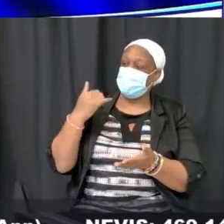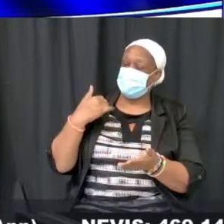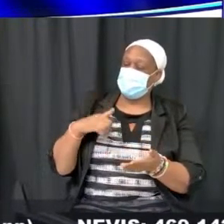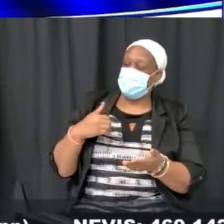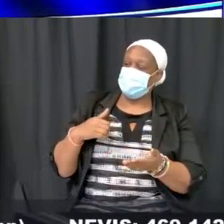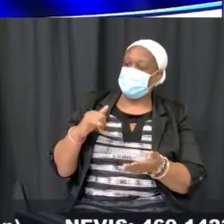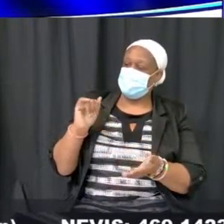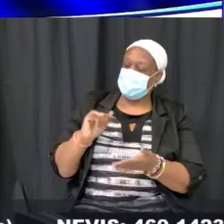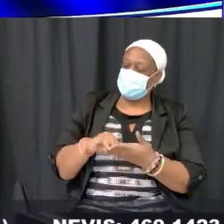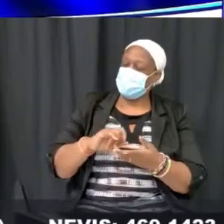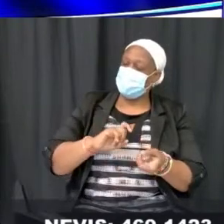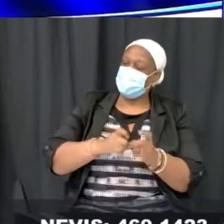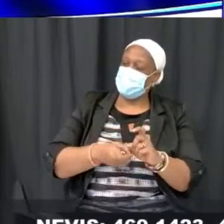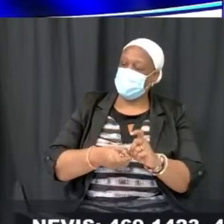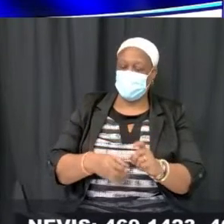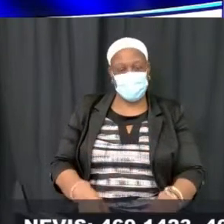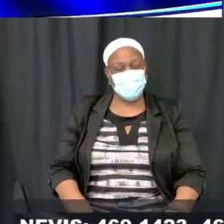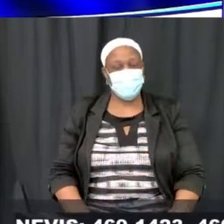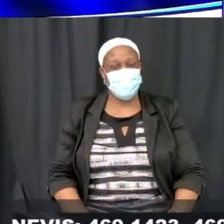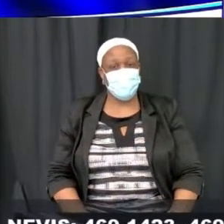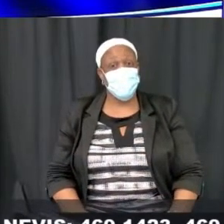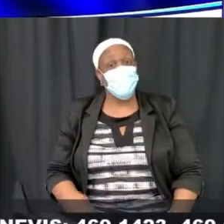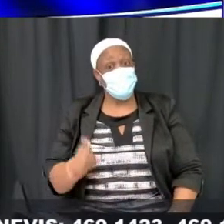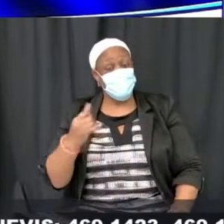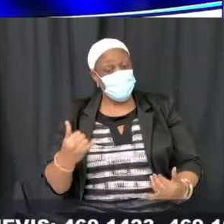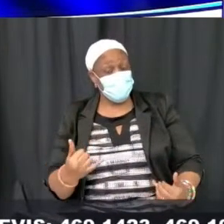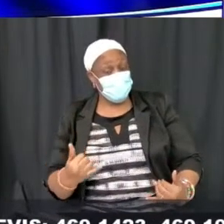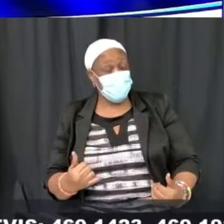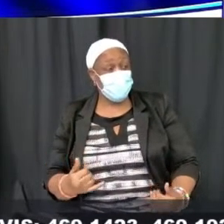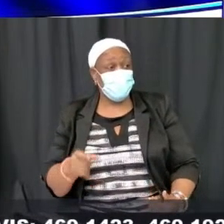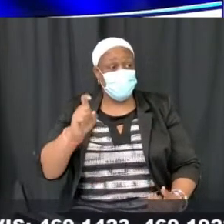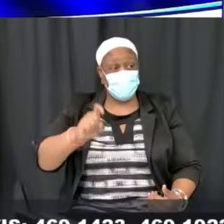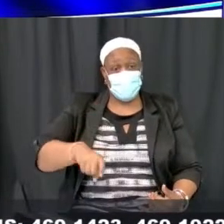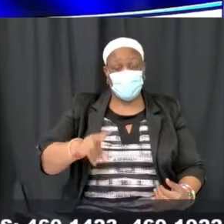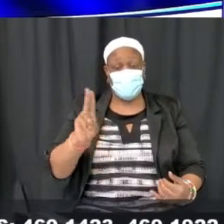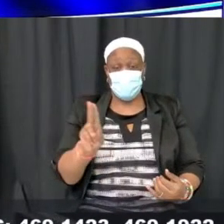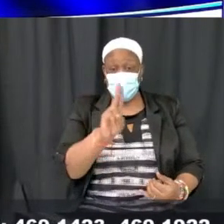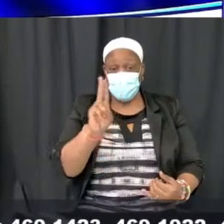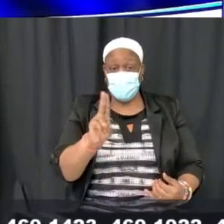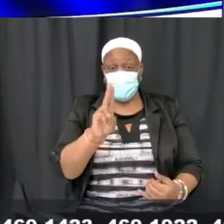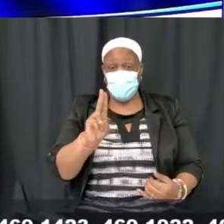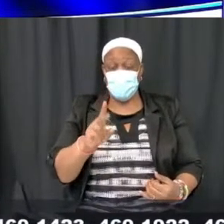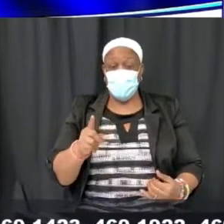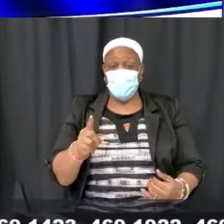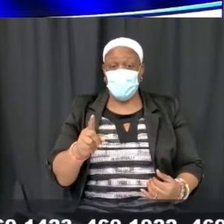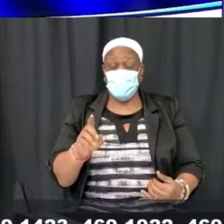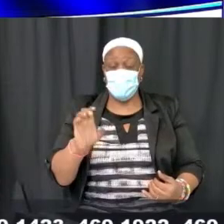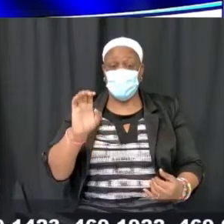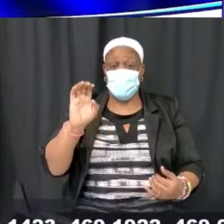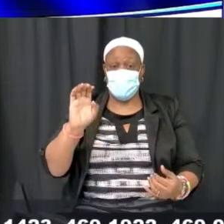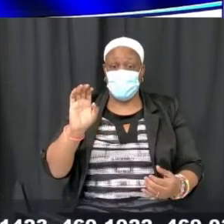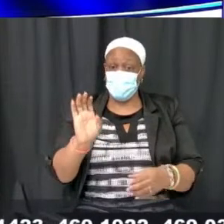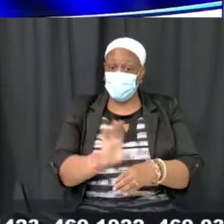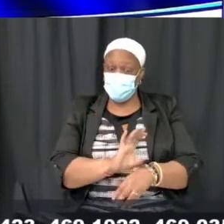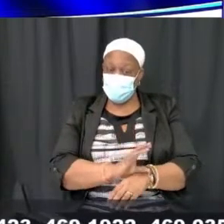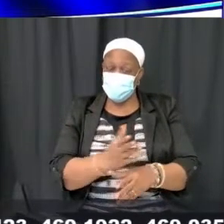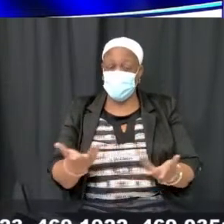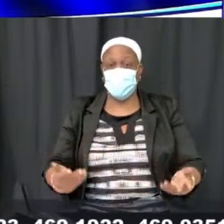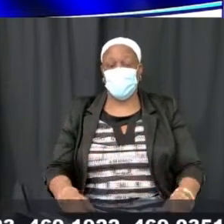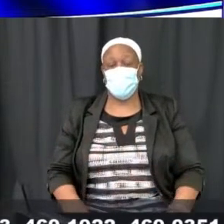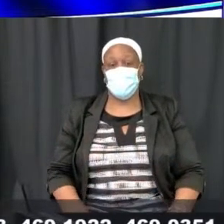use of electronic platforms for activities such as marketing of your products and services, receiving